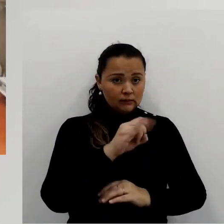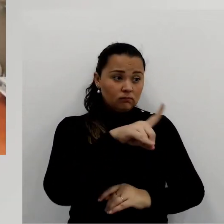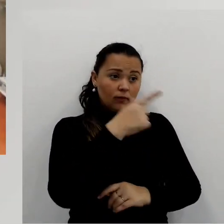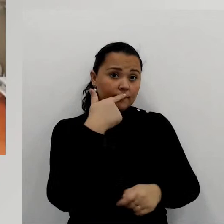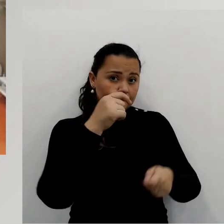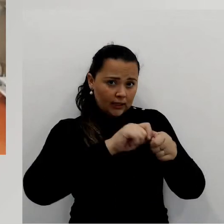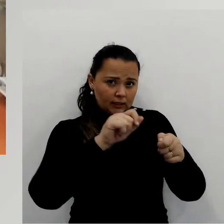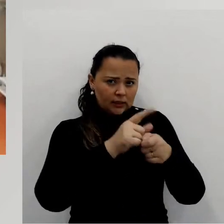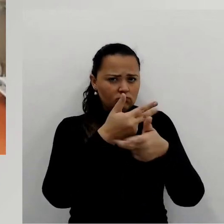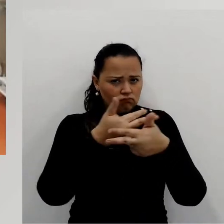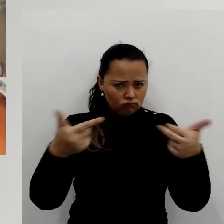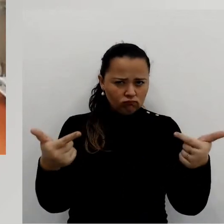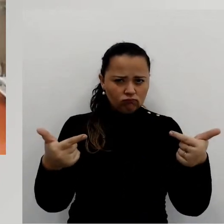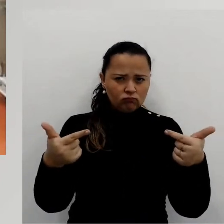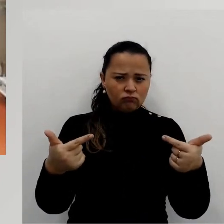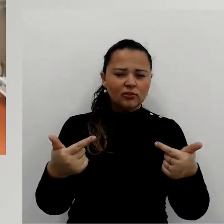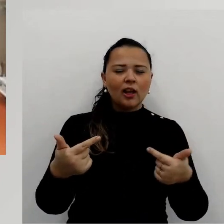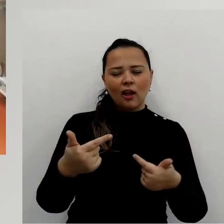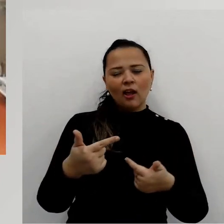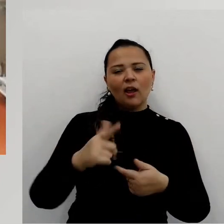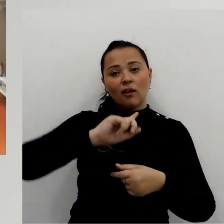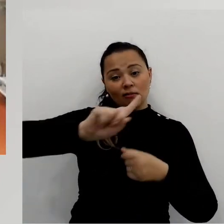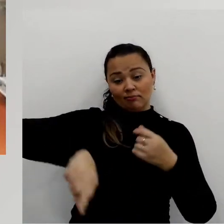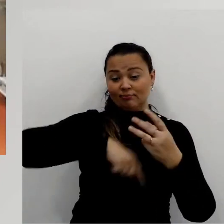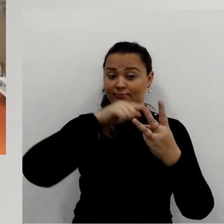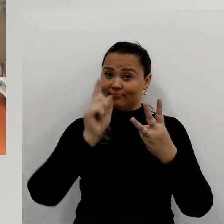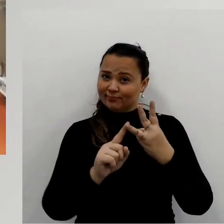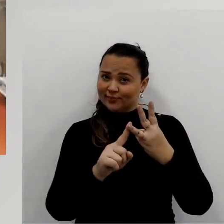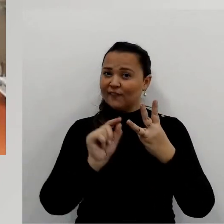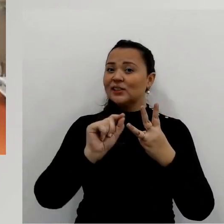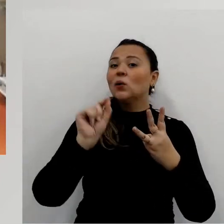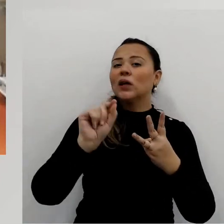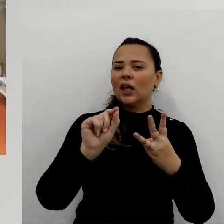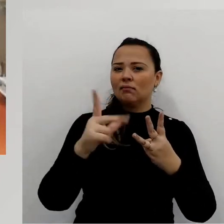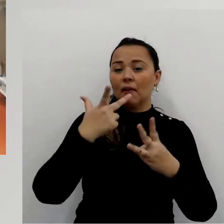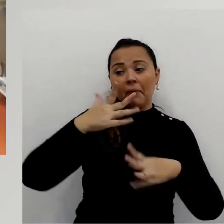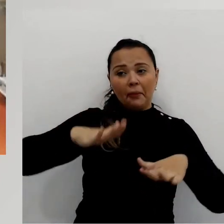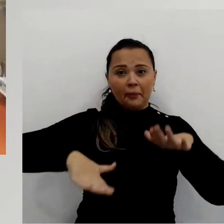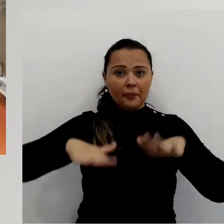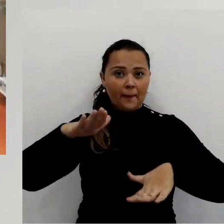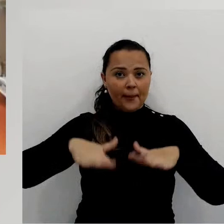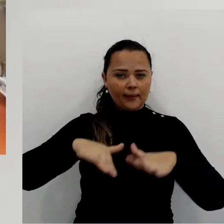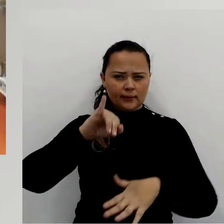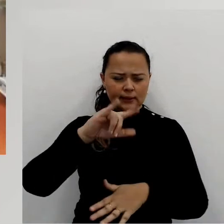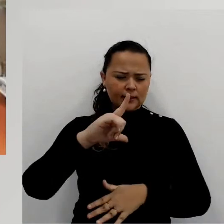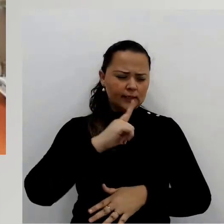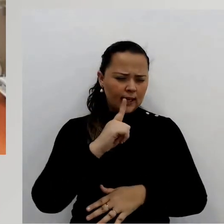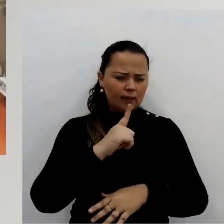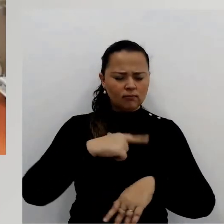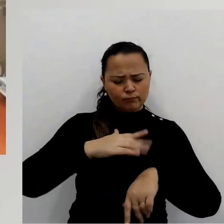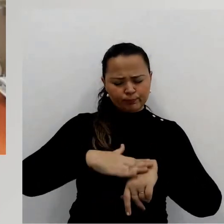the next thing you do is, if you depending on whether you have the internal skills to do it on your own,